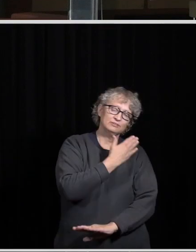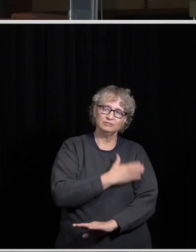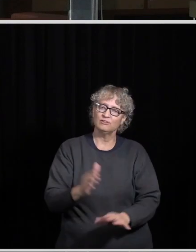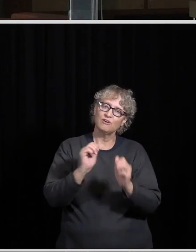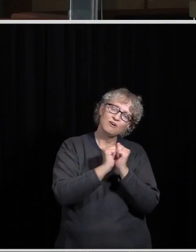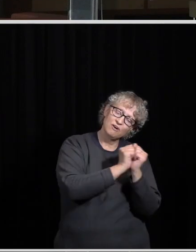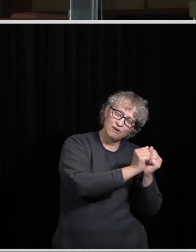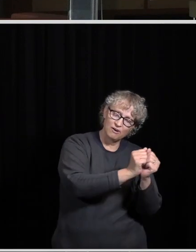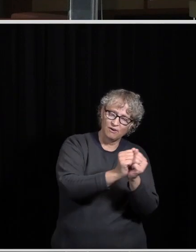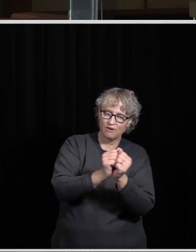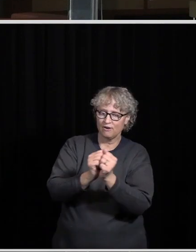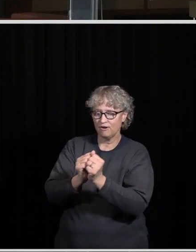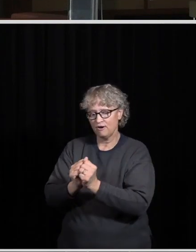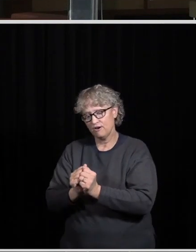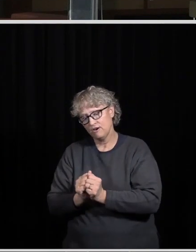angels'